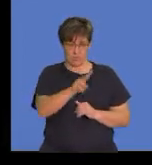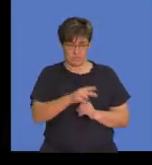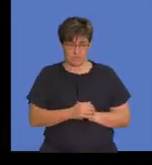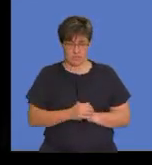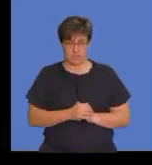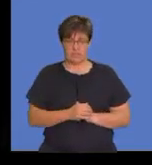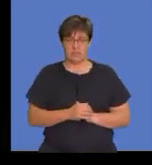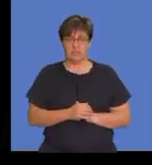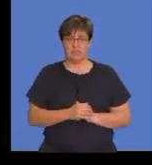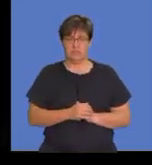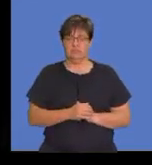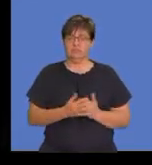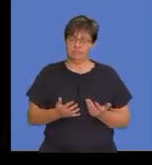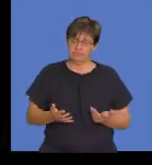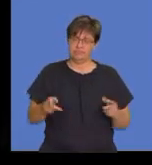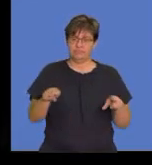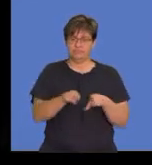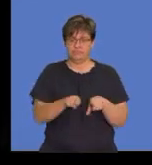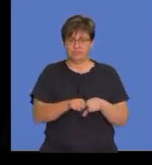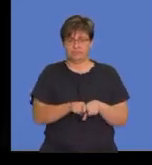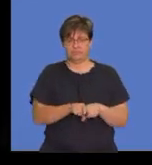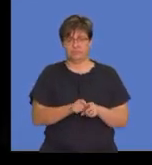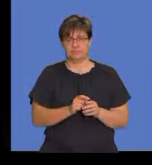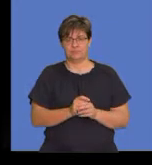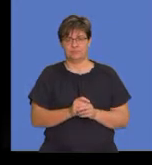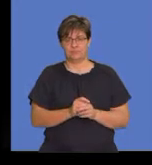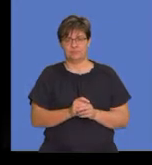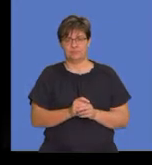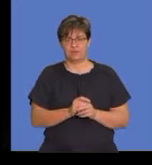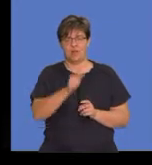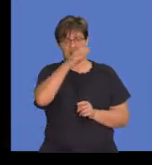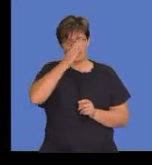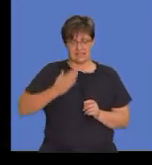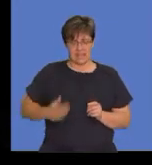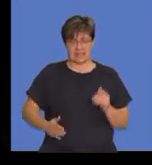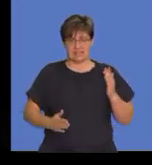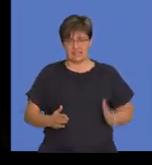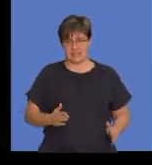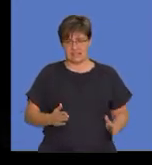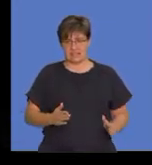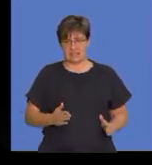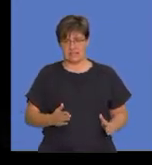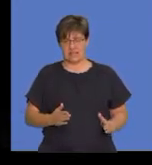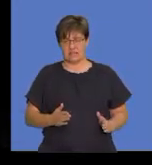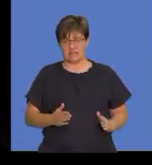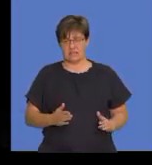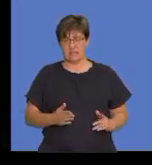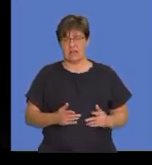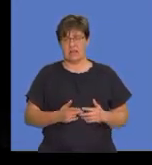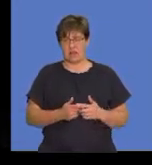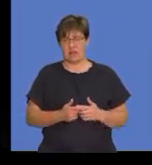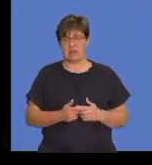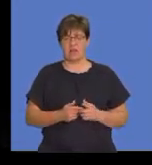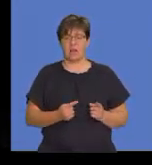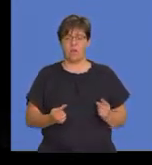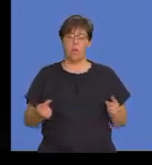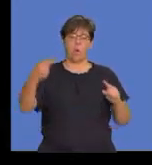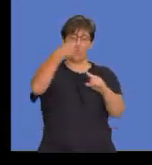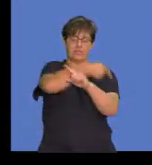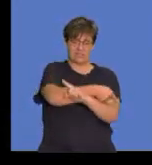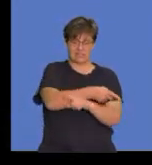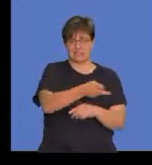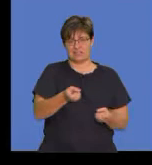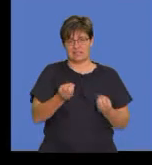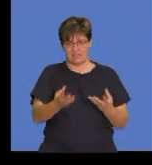talking about there. Also, remember that all sides are given the same letter as the